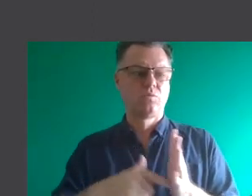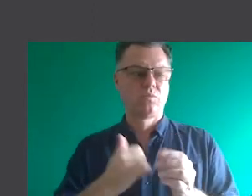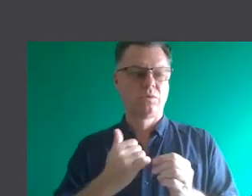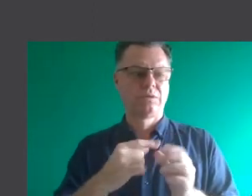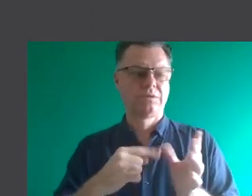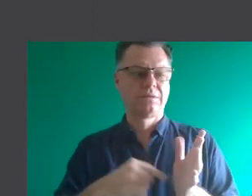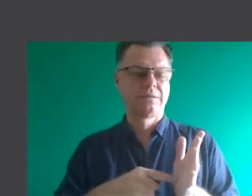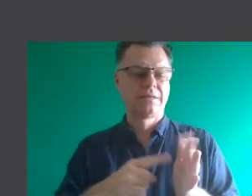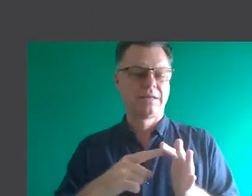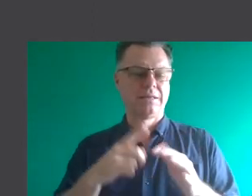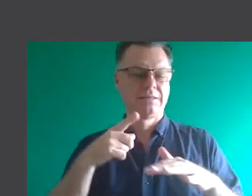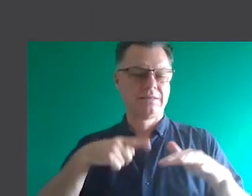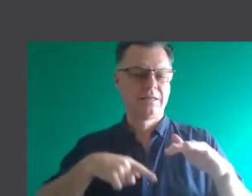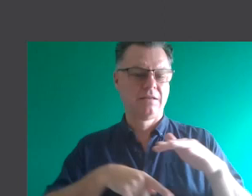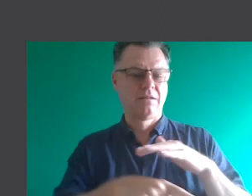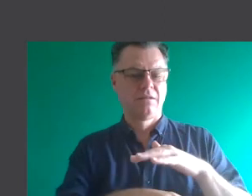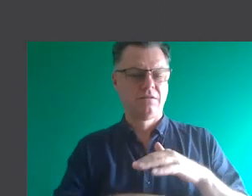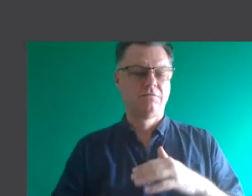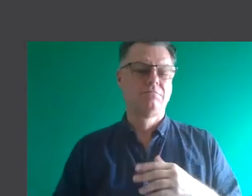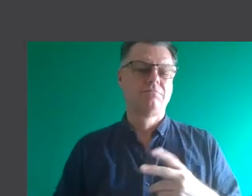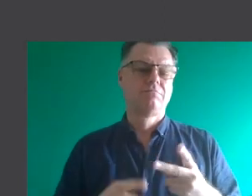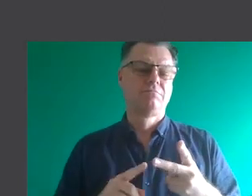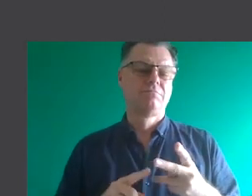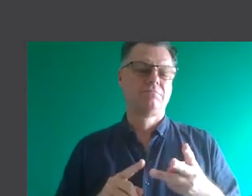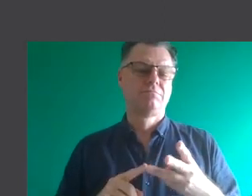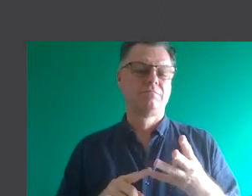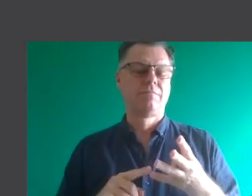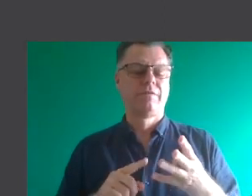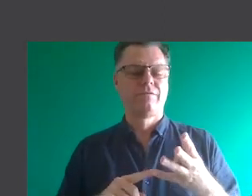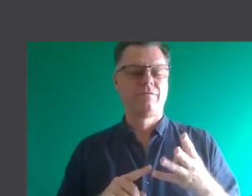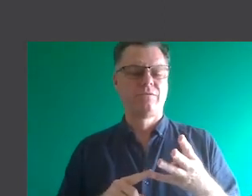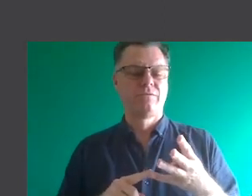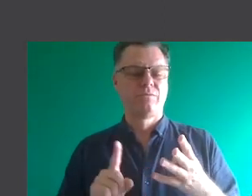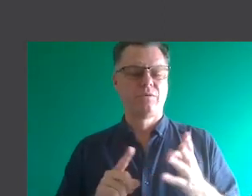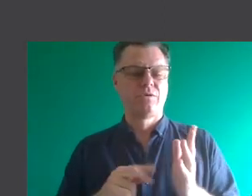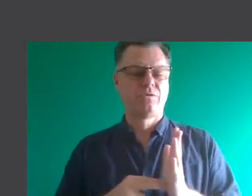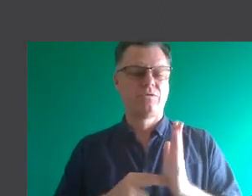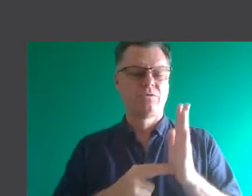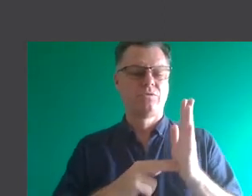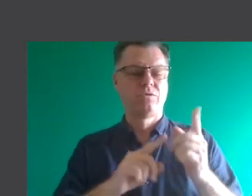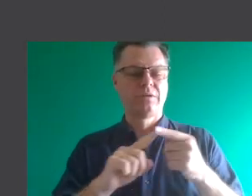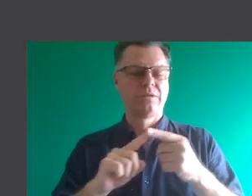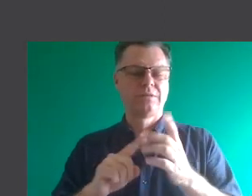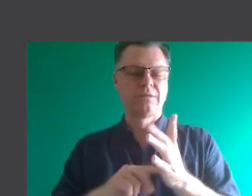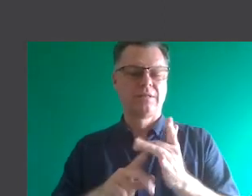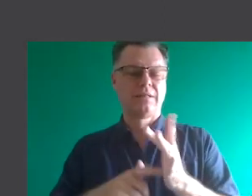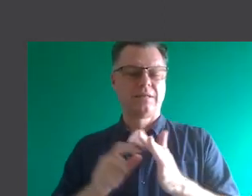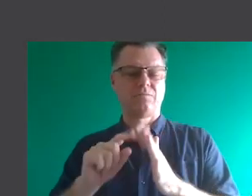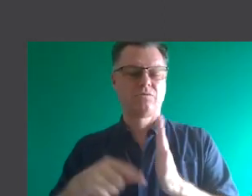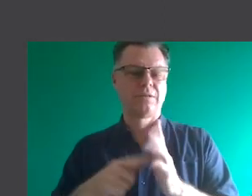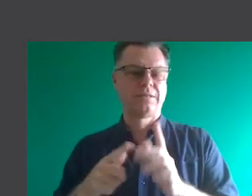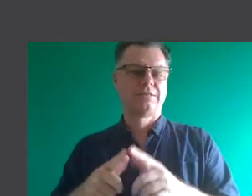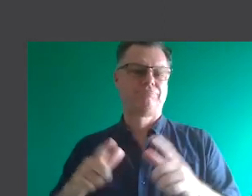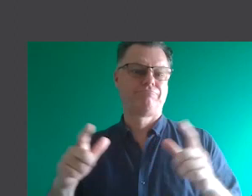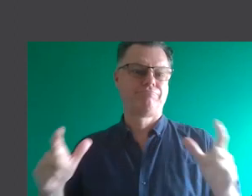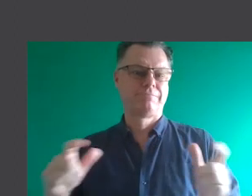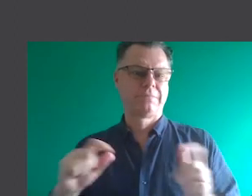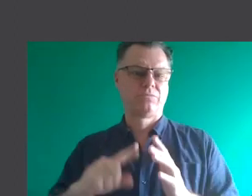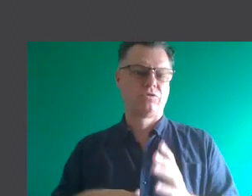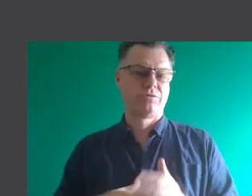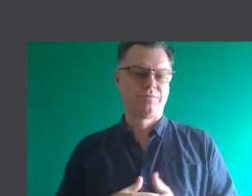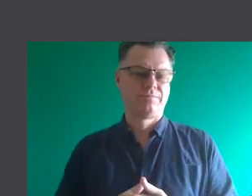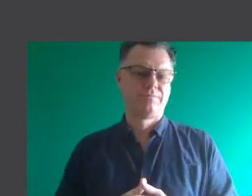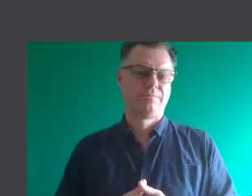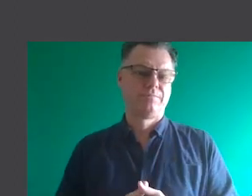Victoria now includes the Westgate Tunnel project, so that leads the large roads projects. And then last but not least, the North East Link project, which